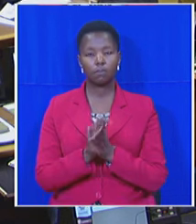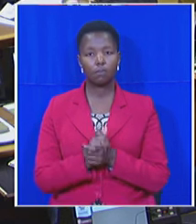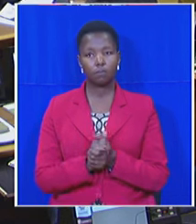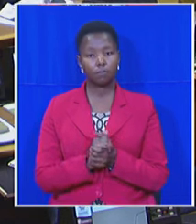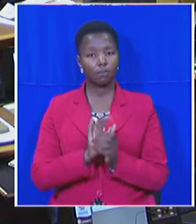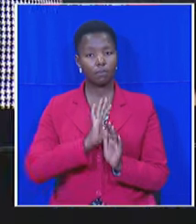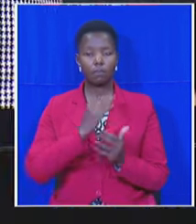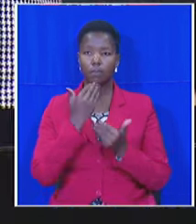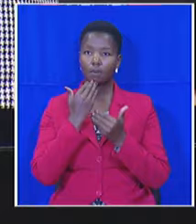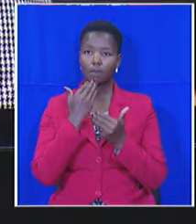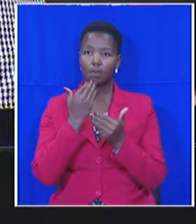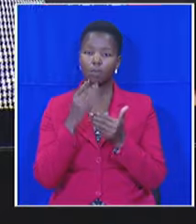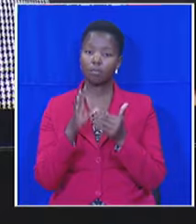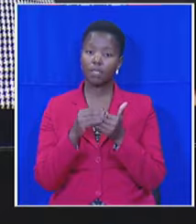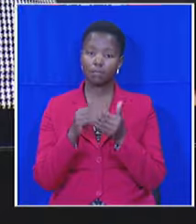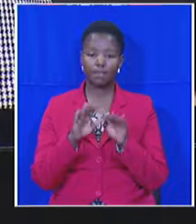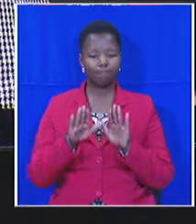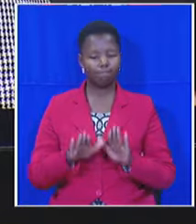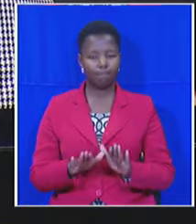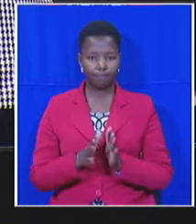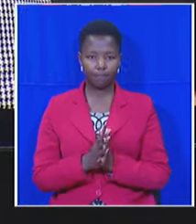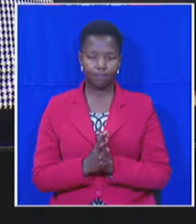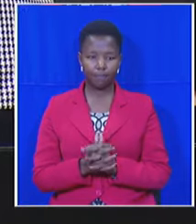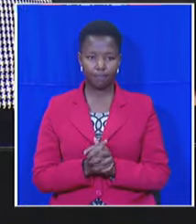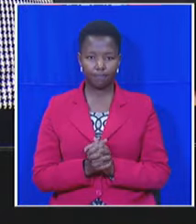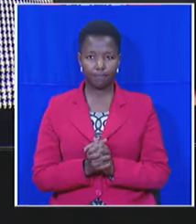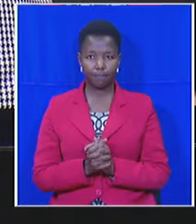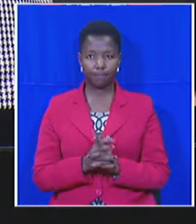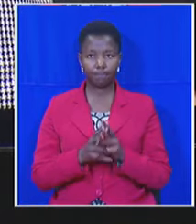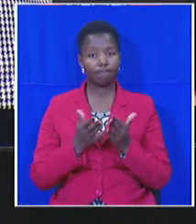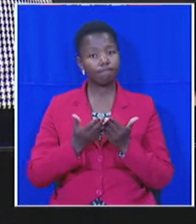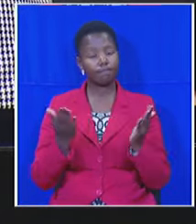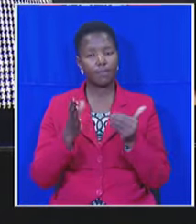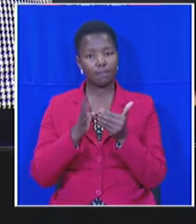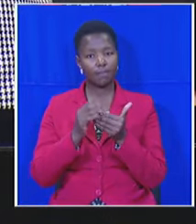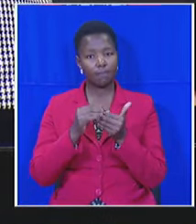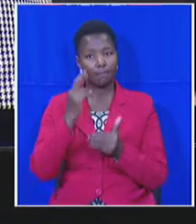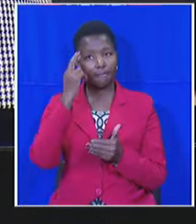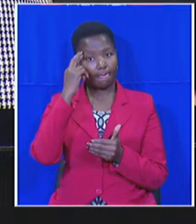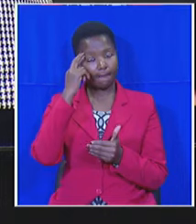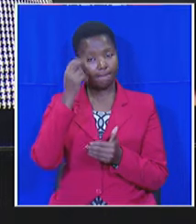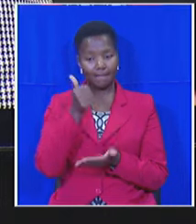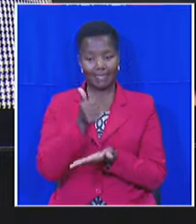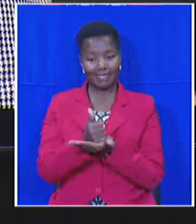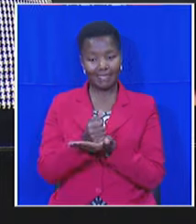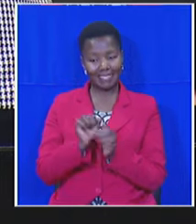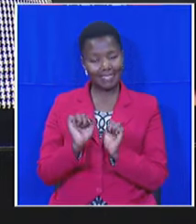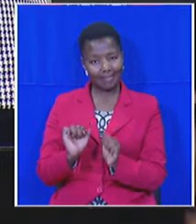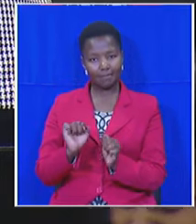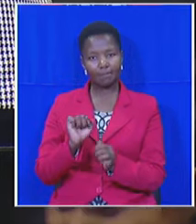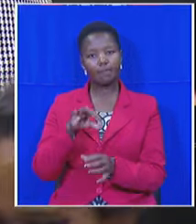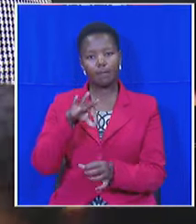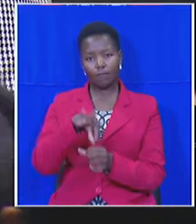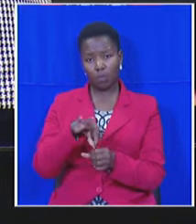Thank you. Order, honorable members. I would like to remind members that they may only vote from their allocated